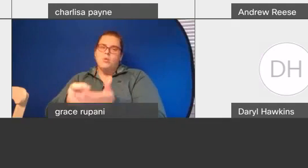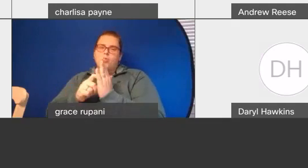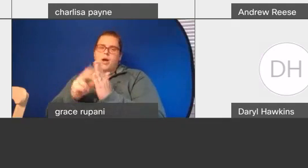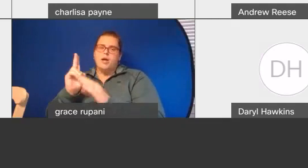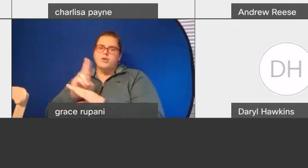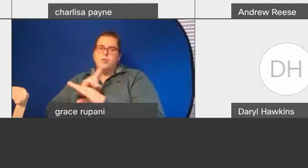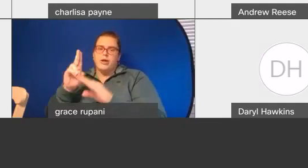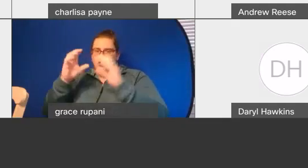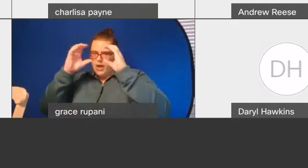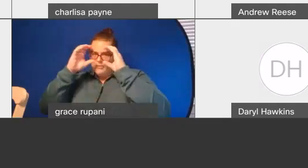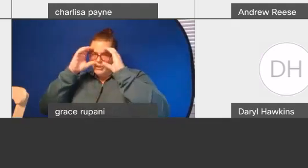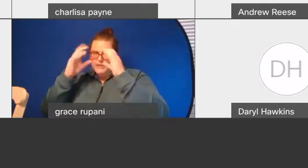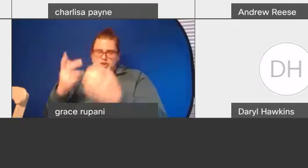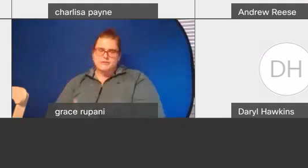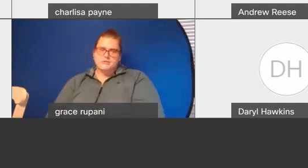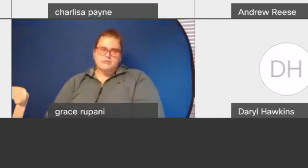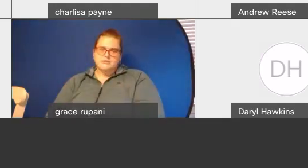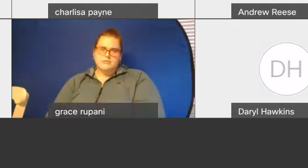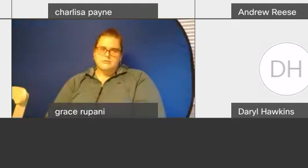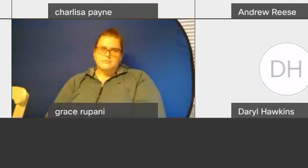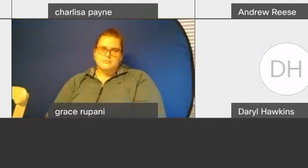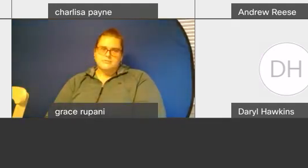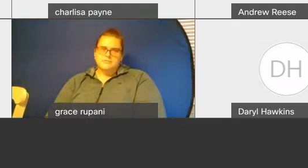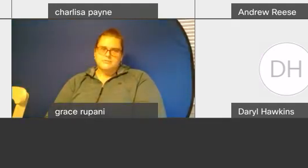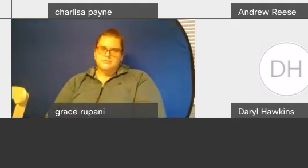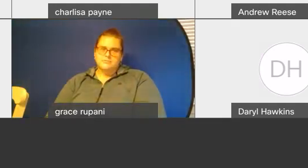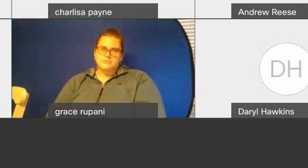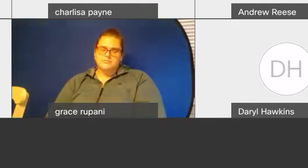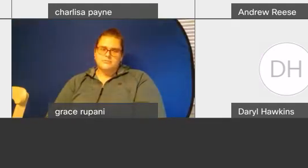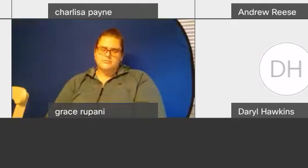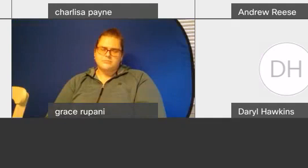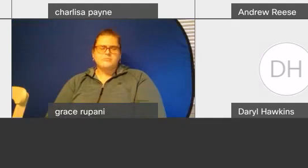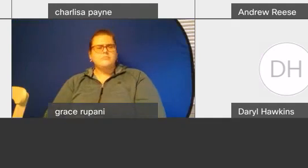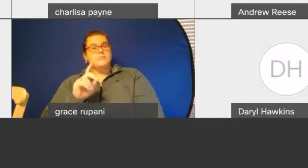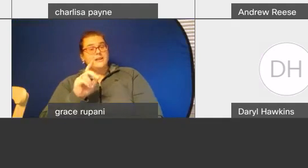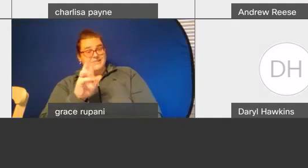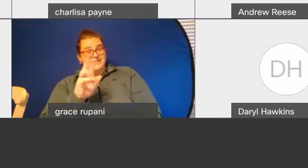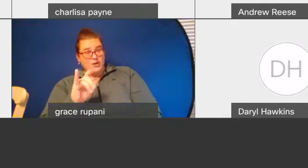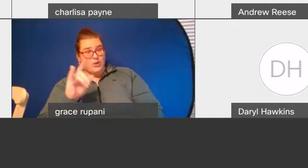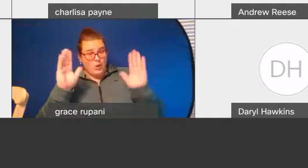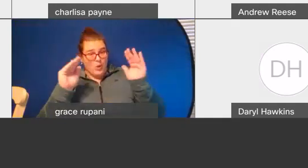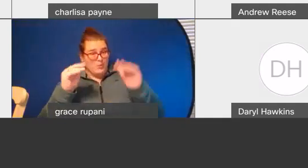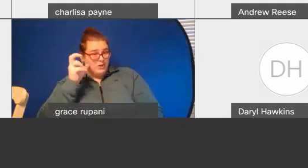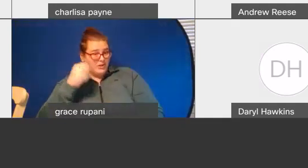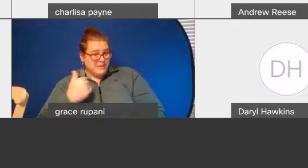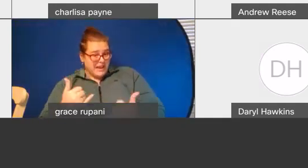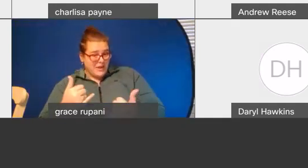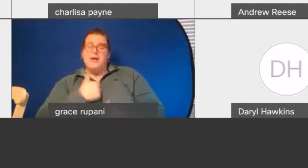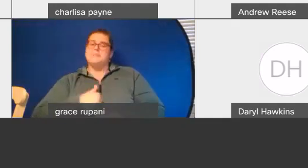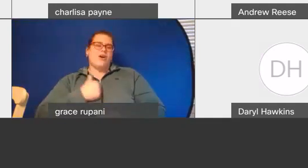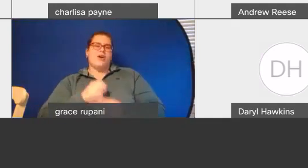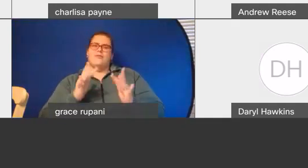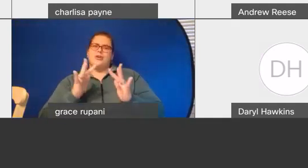protection. So yes, correct. Because I'm sorry, and I hope you guys can hear me now. I apologize for my connection issues, but